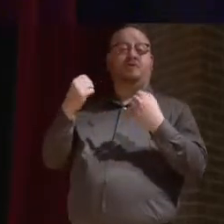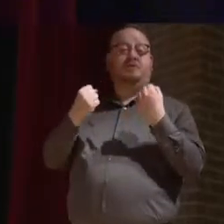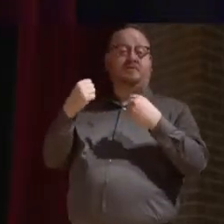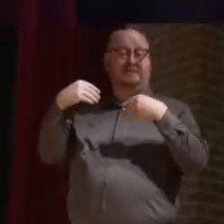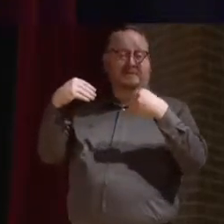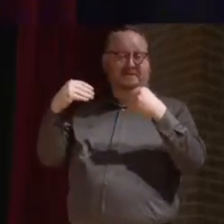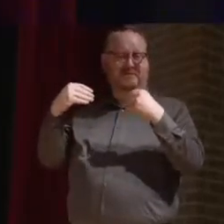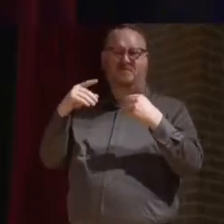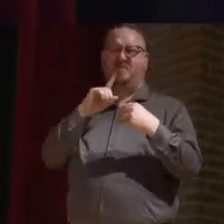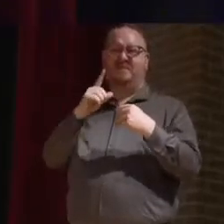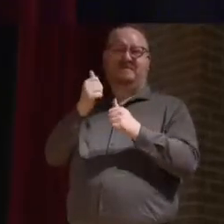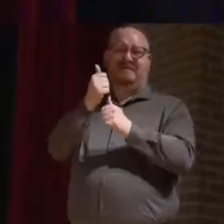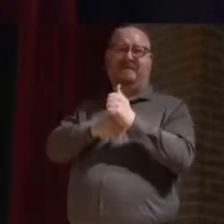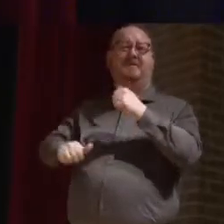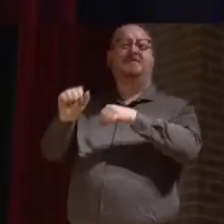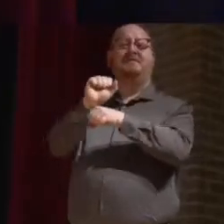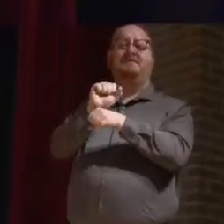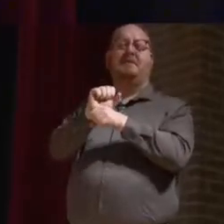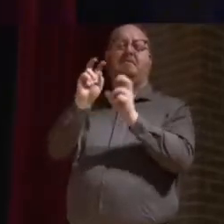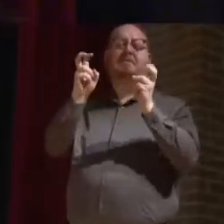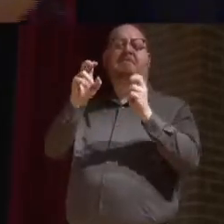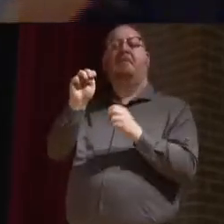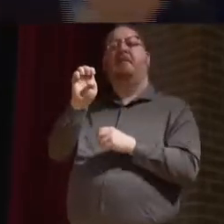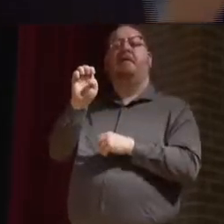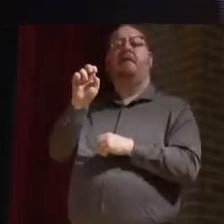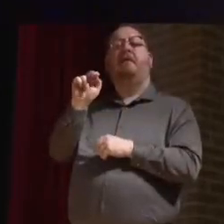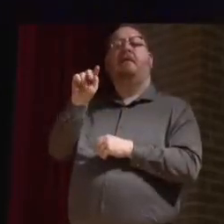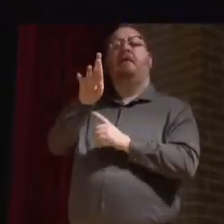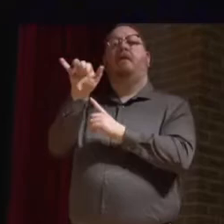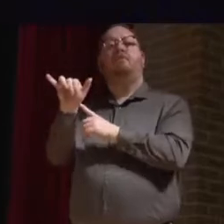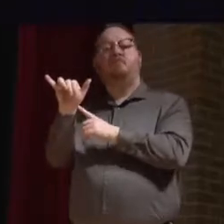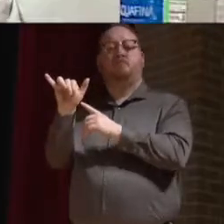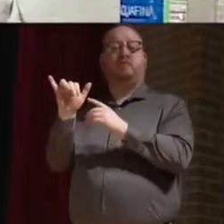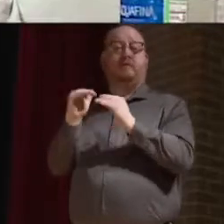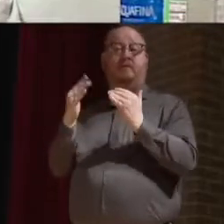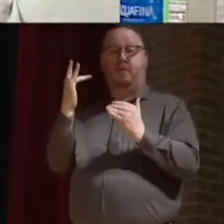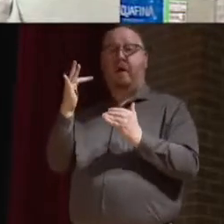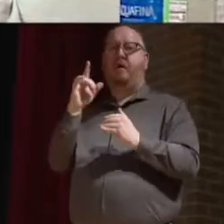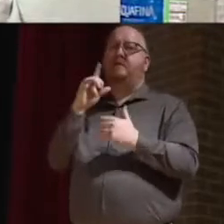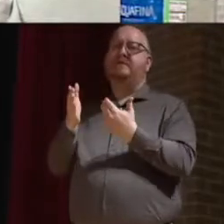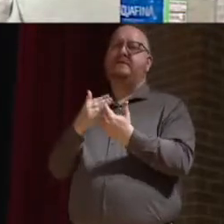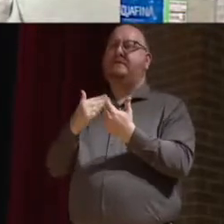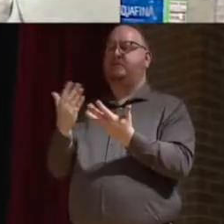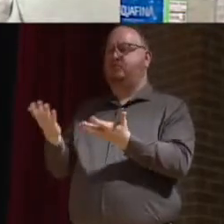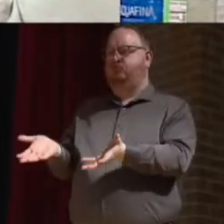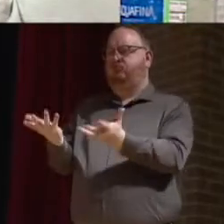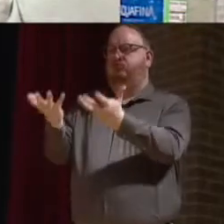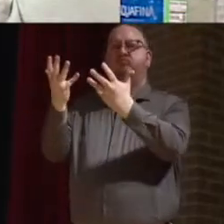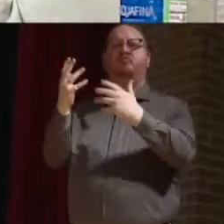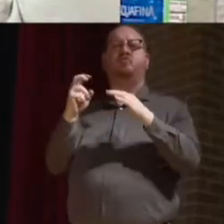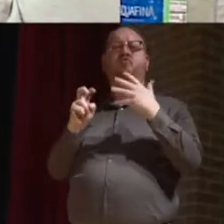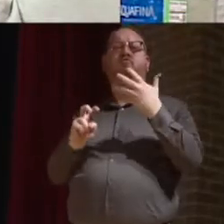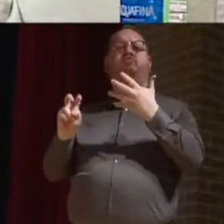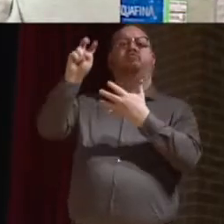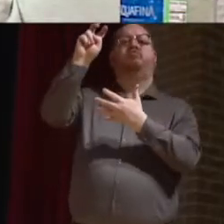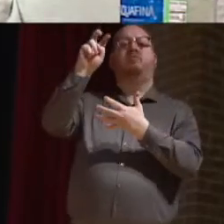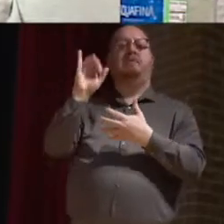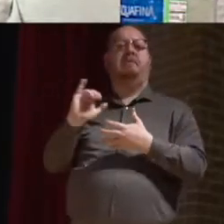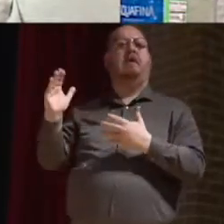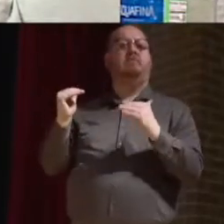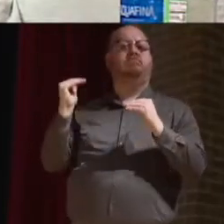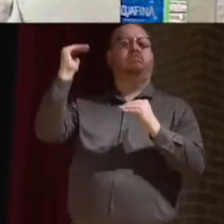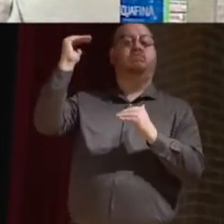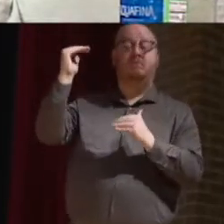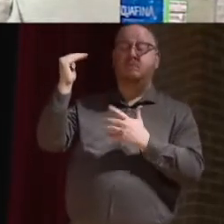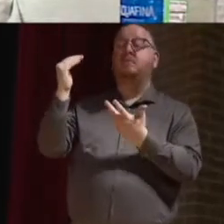some, we're a big promote from within type of company, and we've had a lot of upward mobility, but we've got a